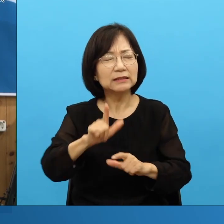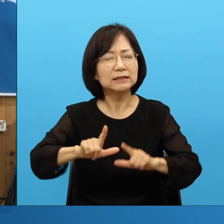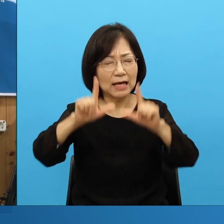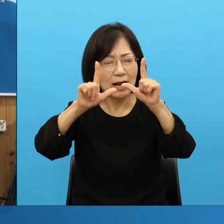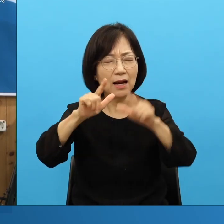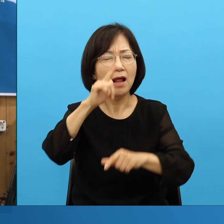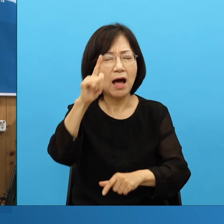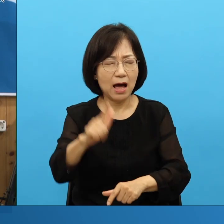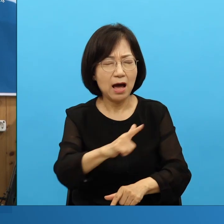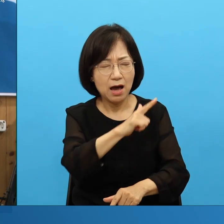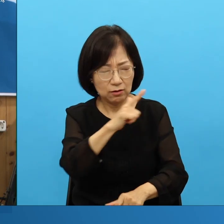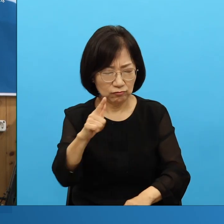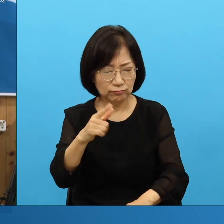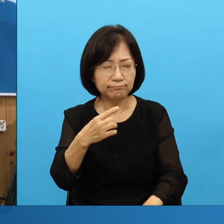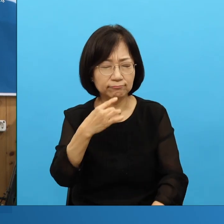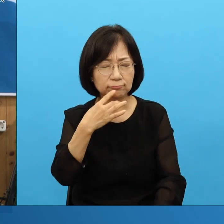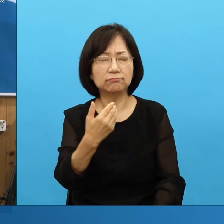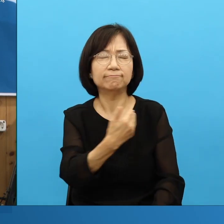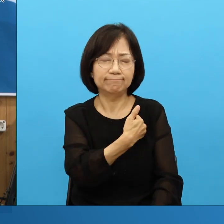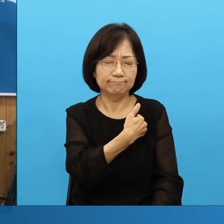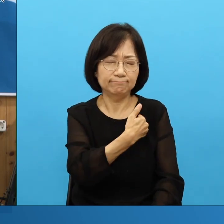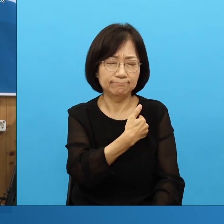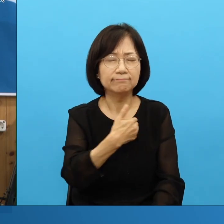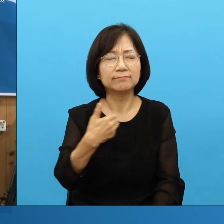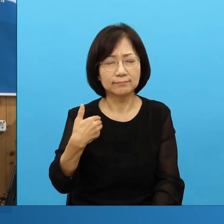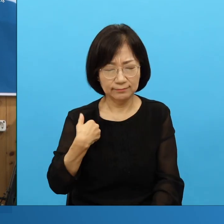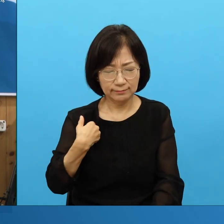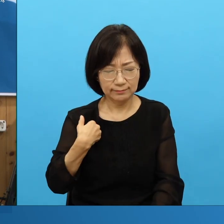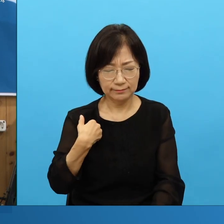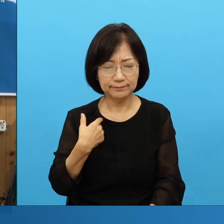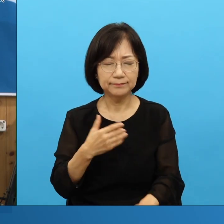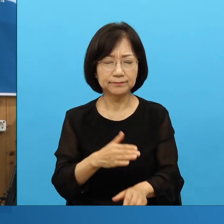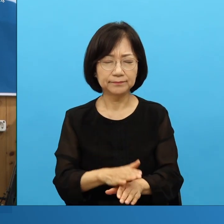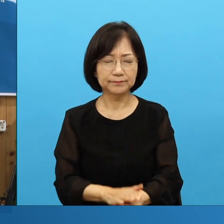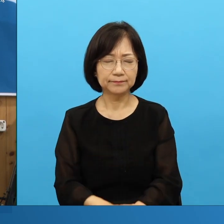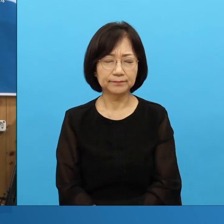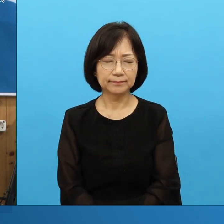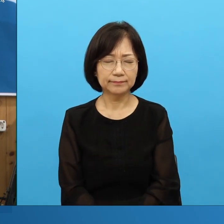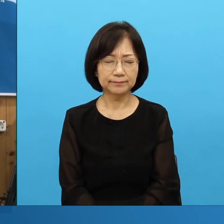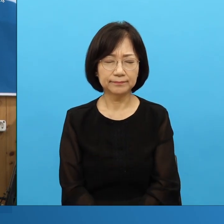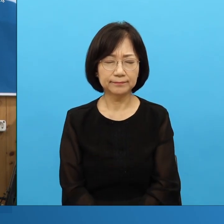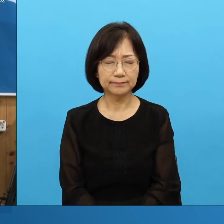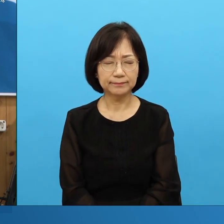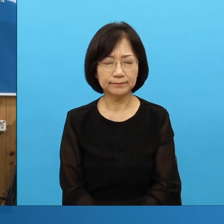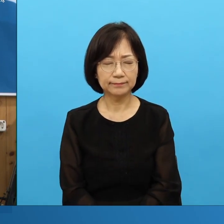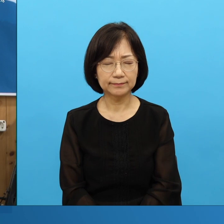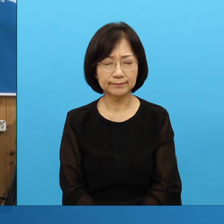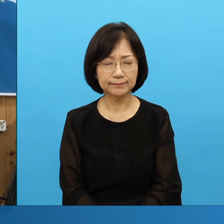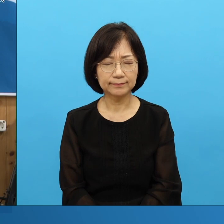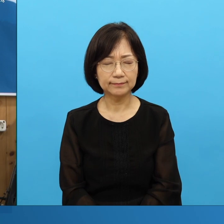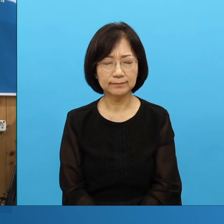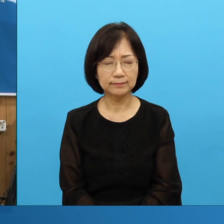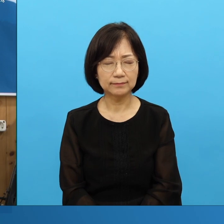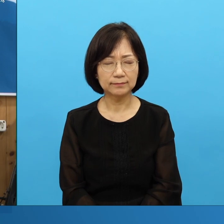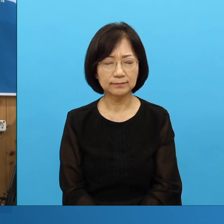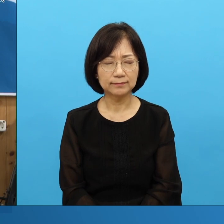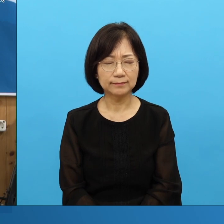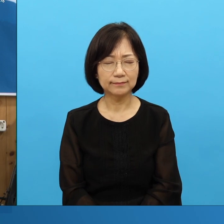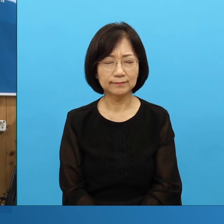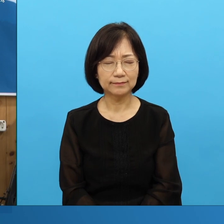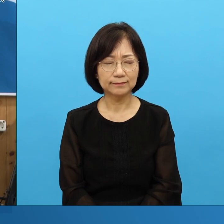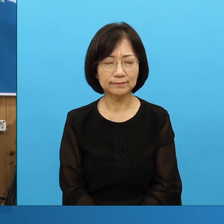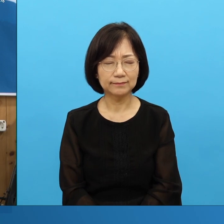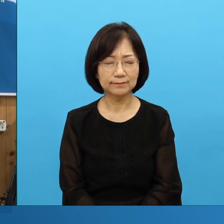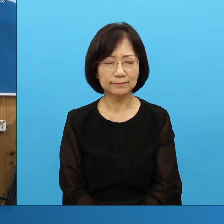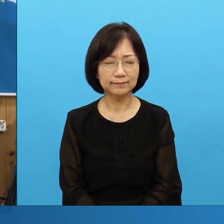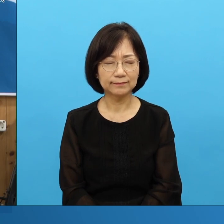seek first his kingdom and his righteousness, and all these things will be given to you as well. Therefore, do not worry about tomorrow, for tomorrow will worry about itself.